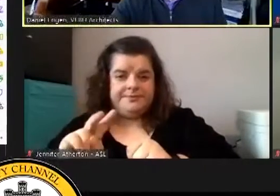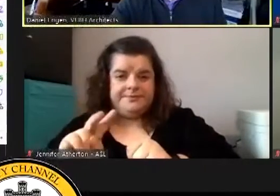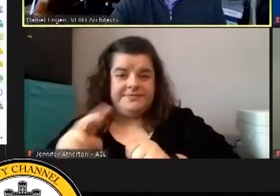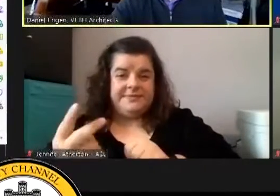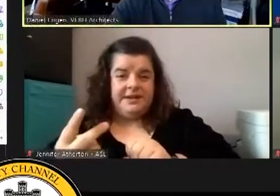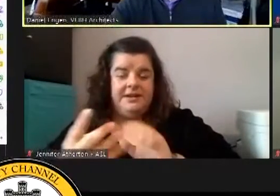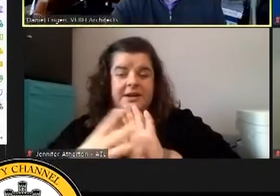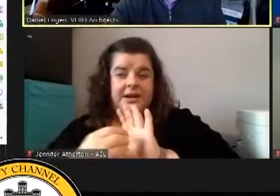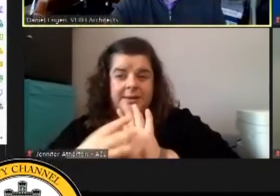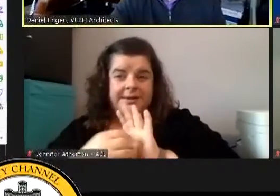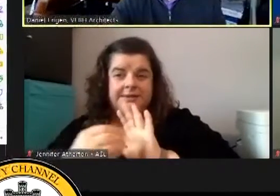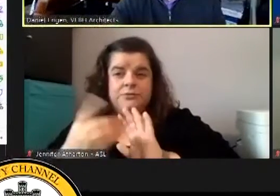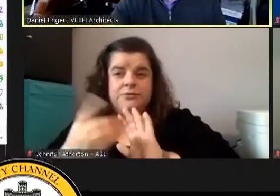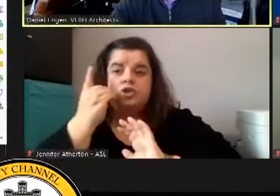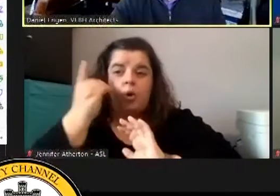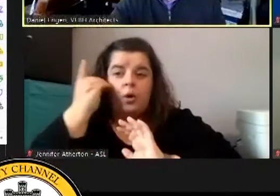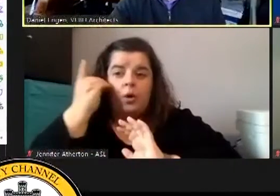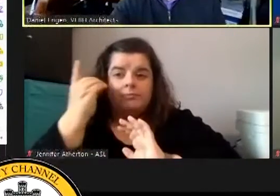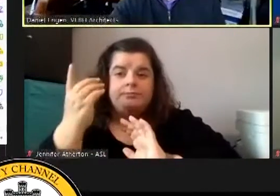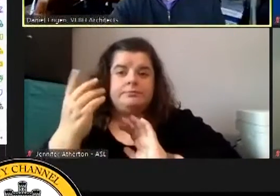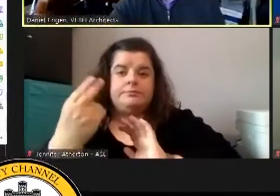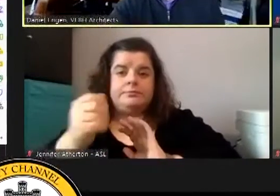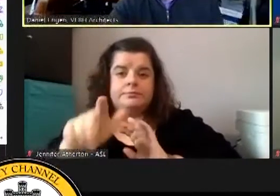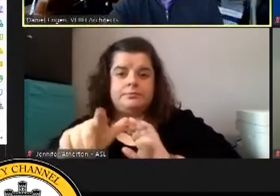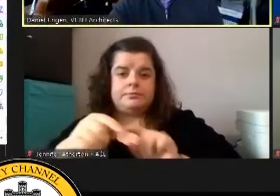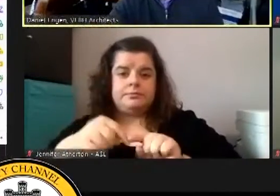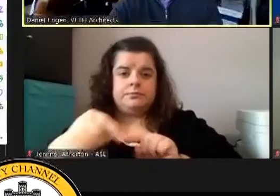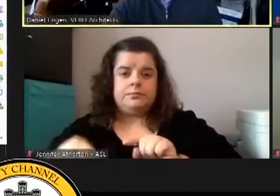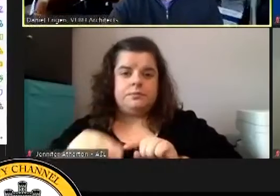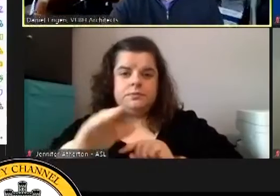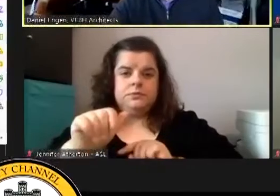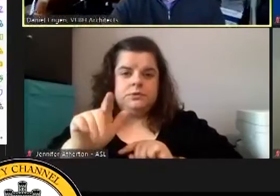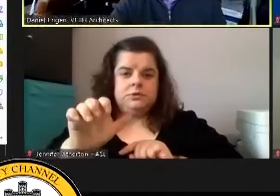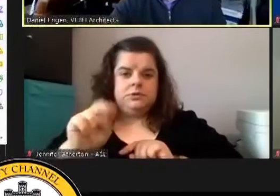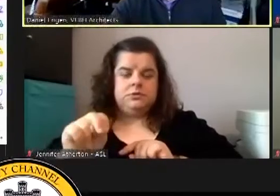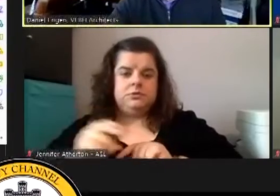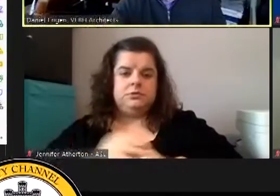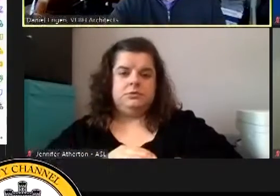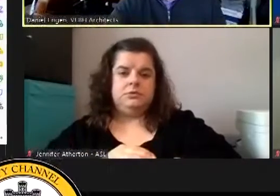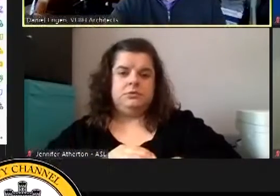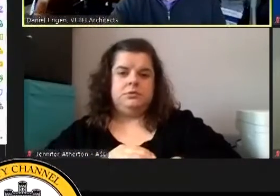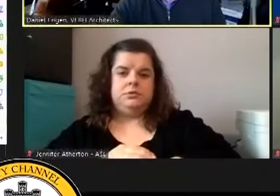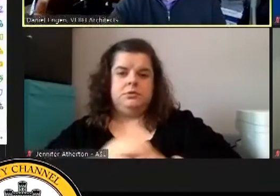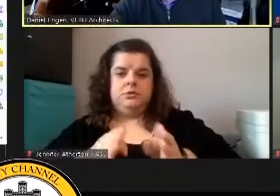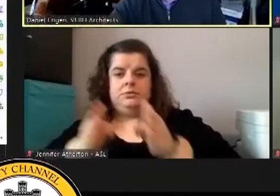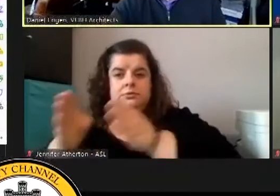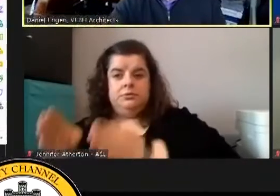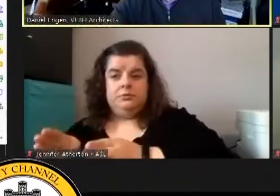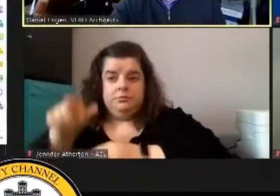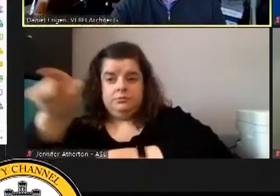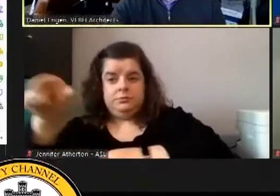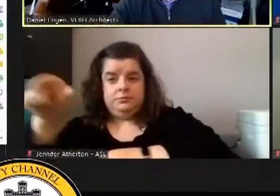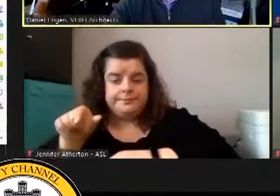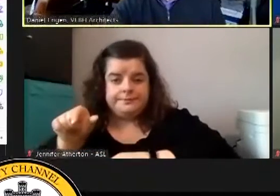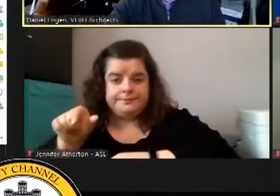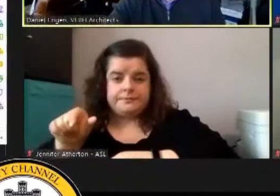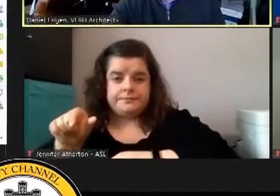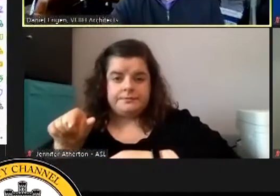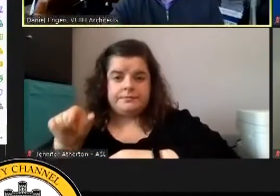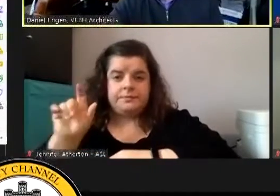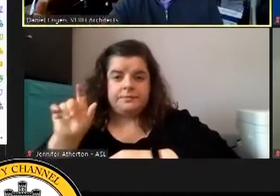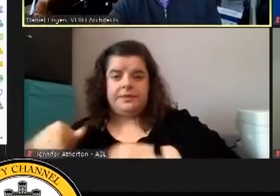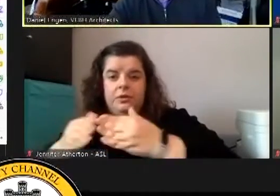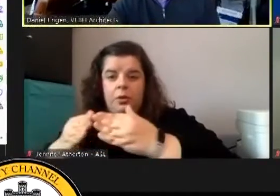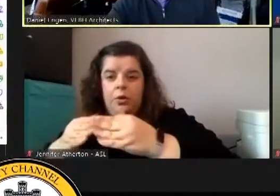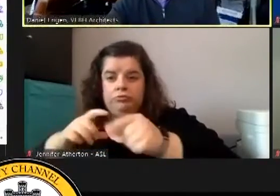dormitory residence hall scenario similar to Callion Hall. And then this corner right here is a larger